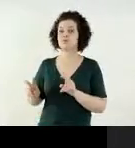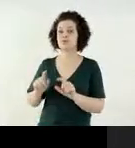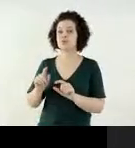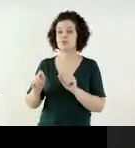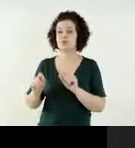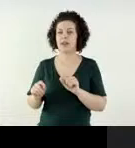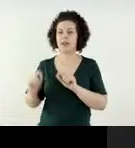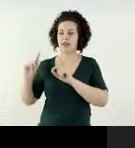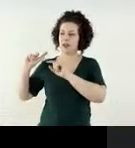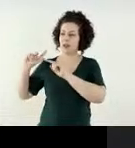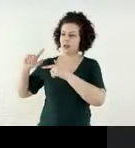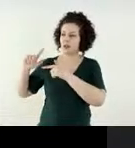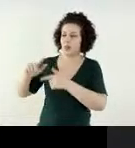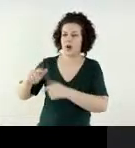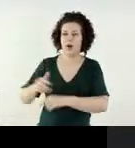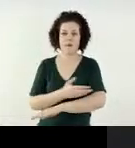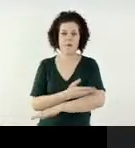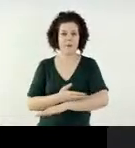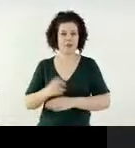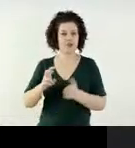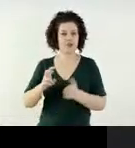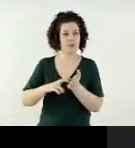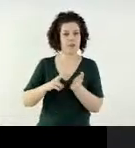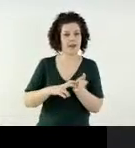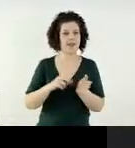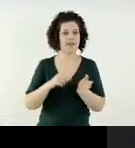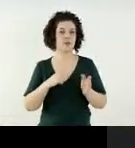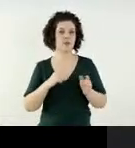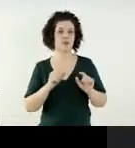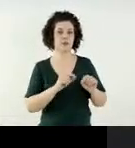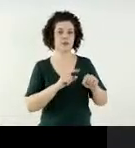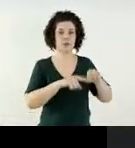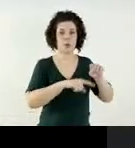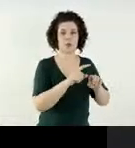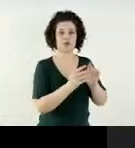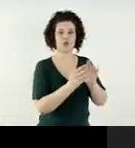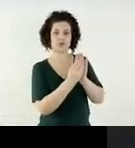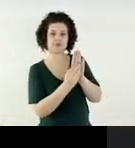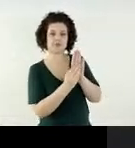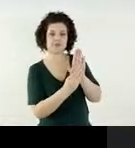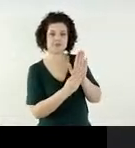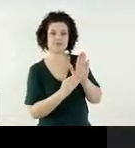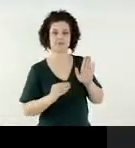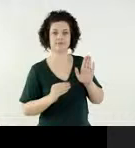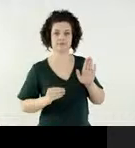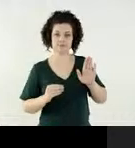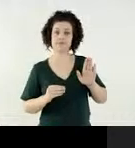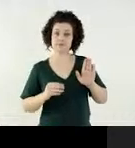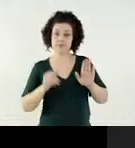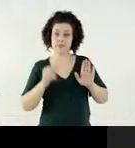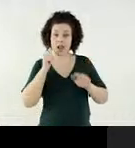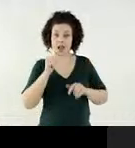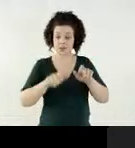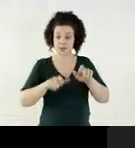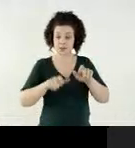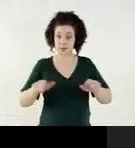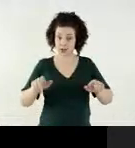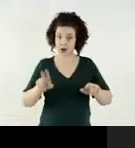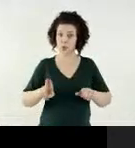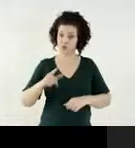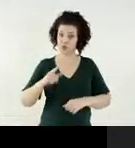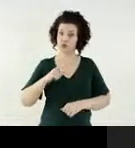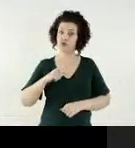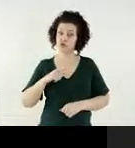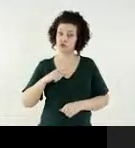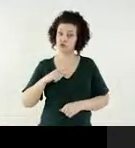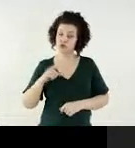other objects that women came to the land with were ritualistically burned in a purifying